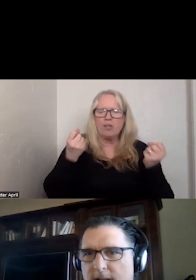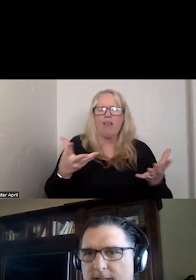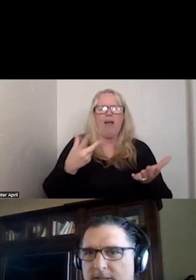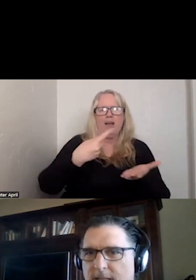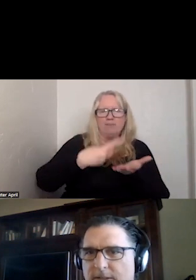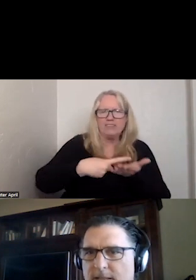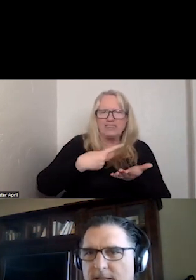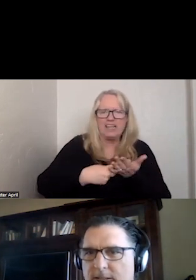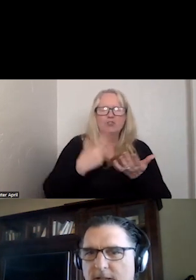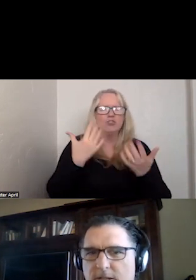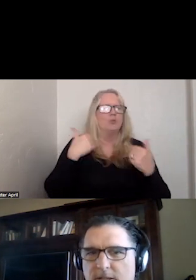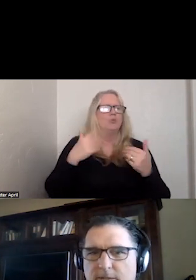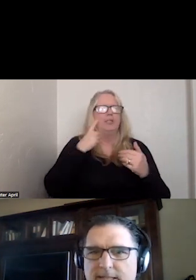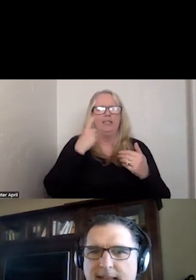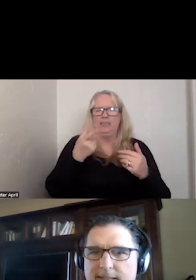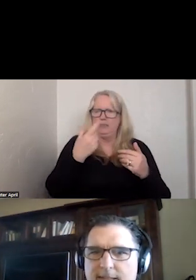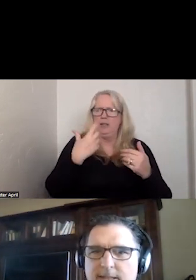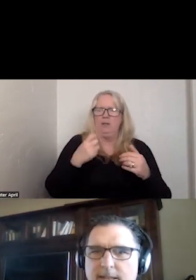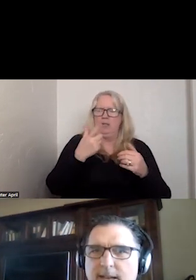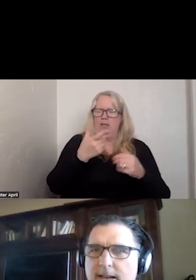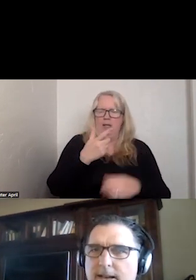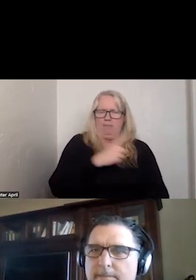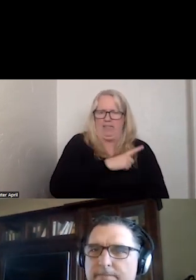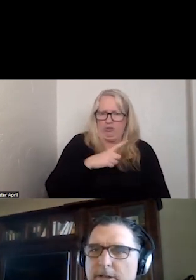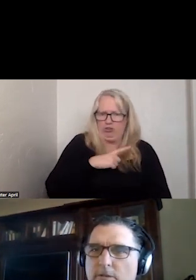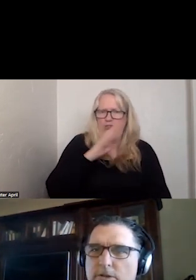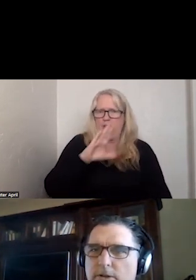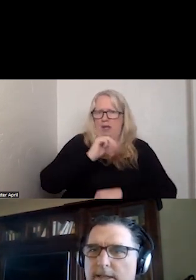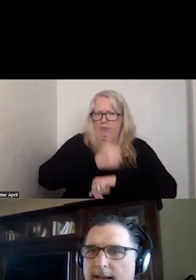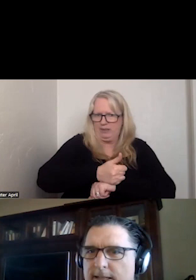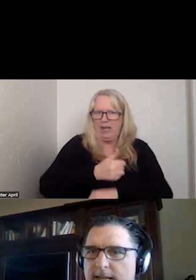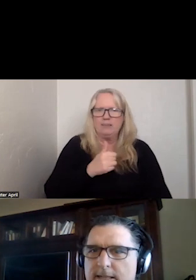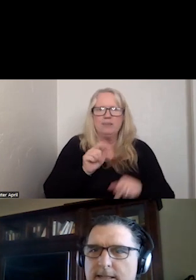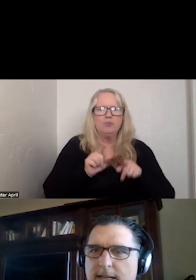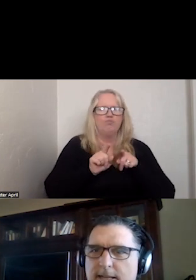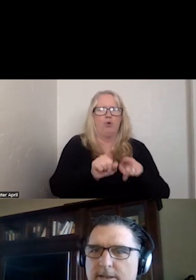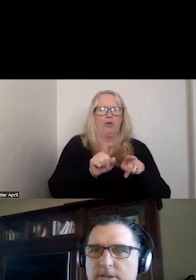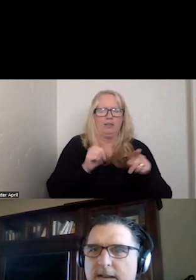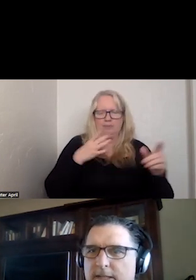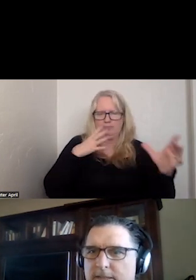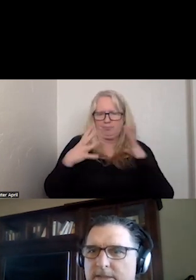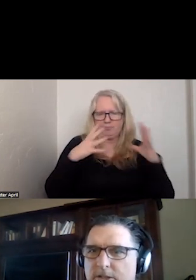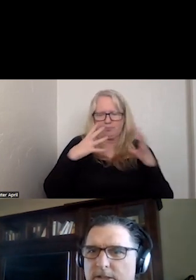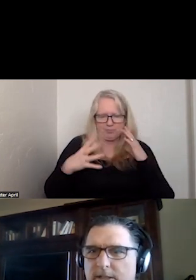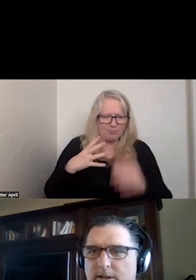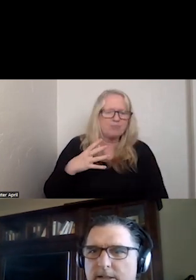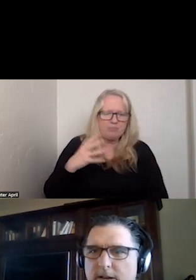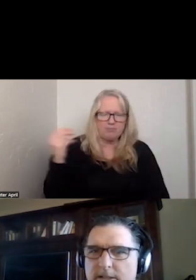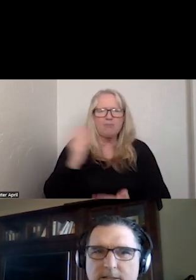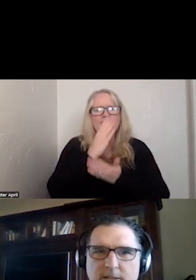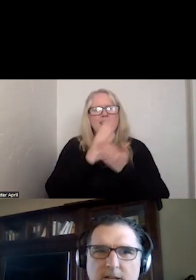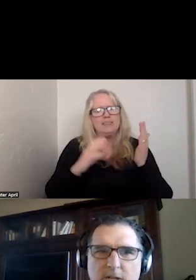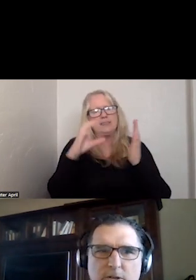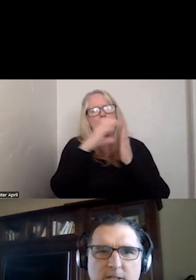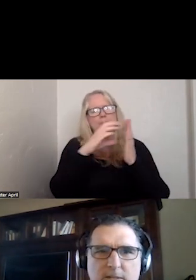about some significant legislation that was enacted, during the holidays. And there's actually some sections in there on